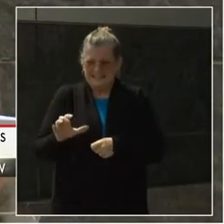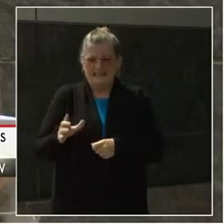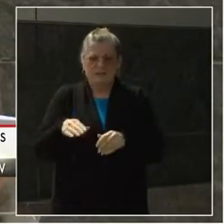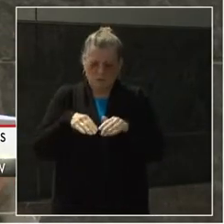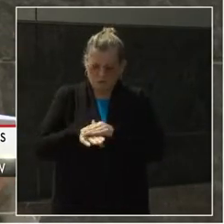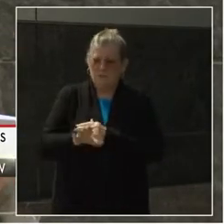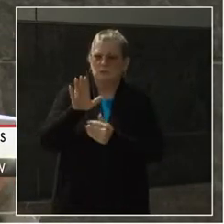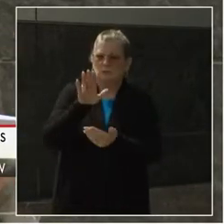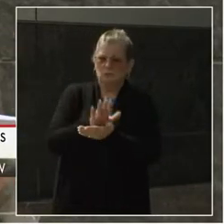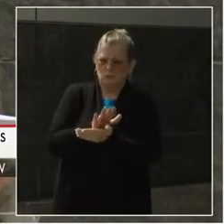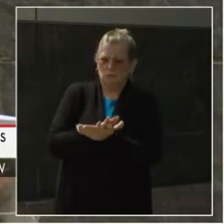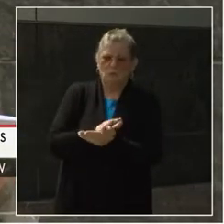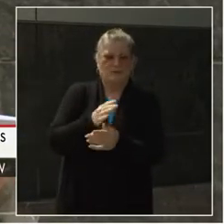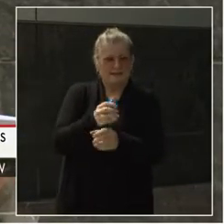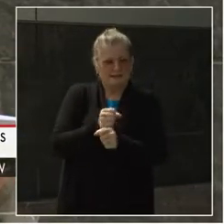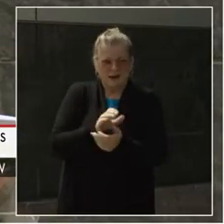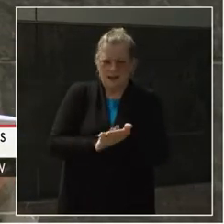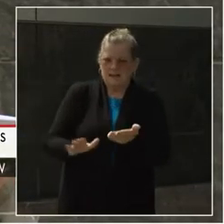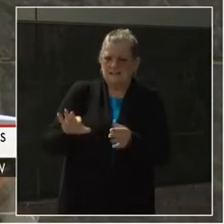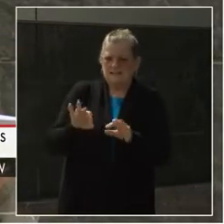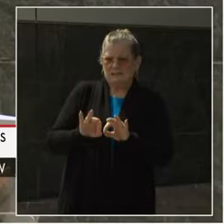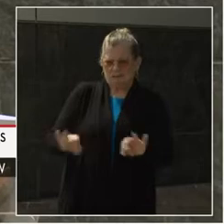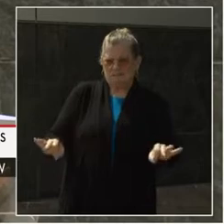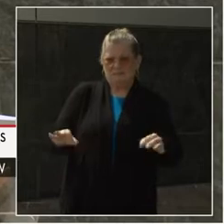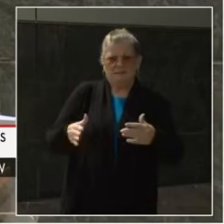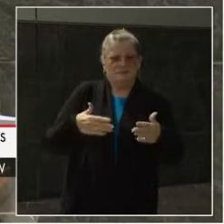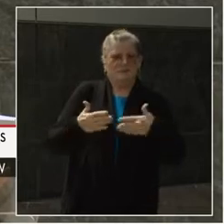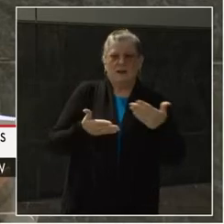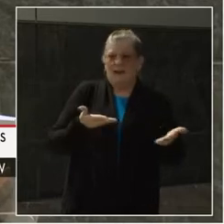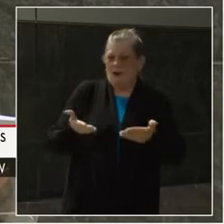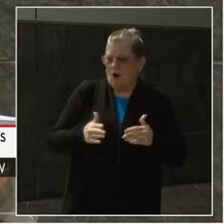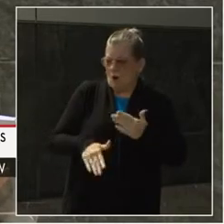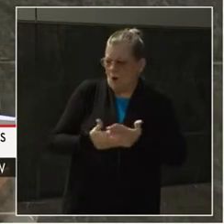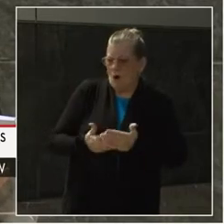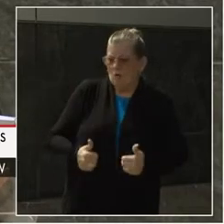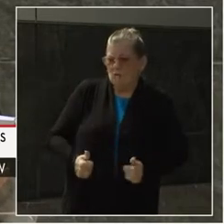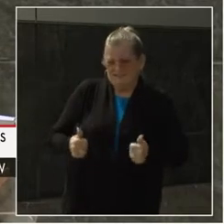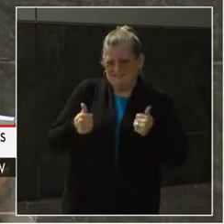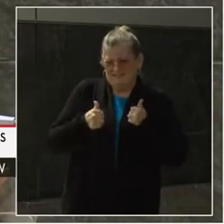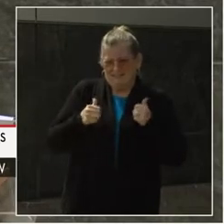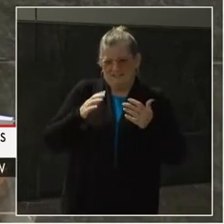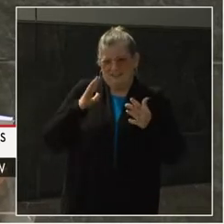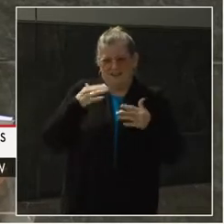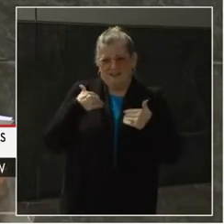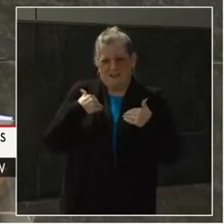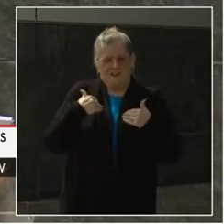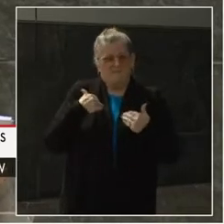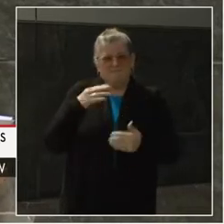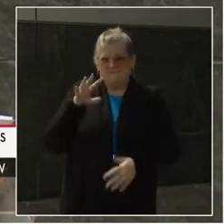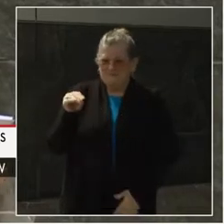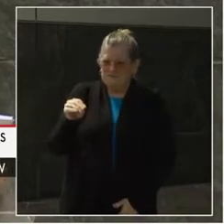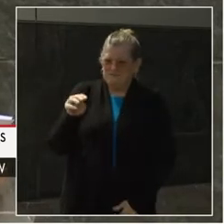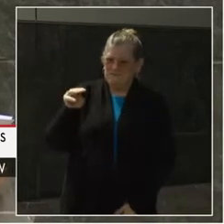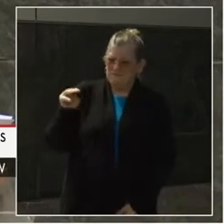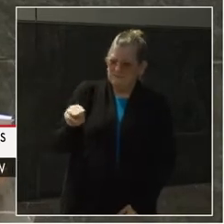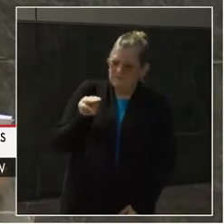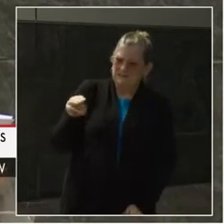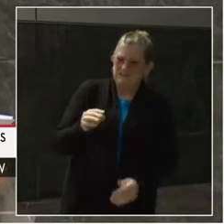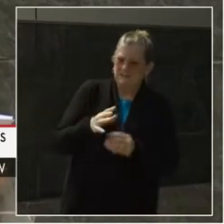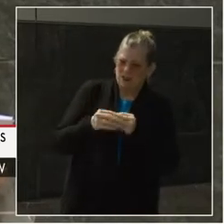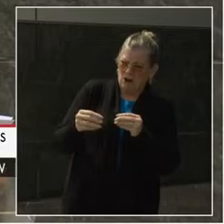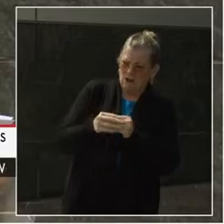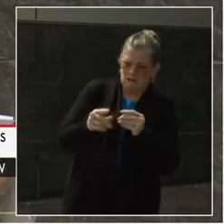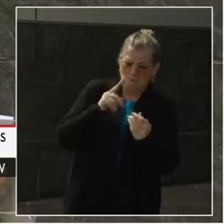residents to apply. At this moment, we are up to $50 million in financial aid and post-secondary supports for